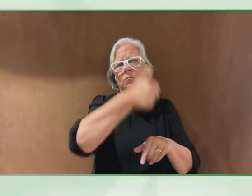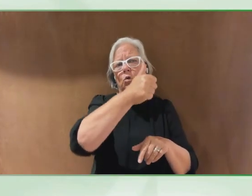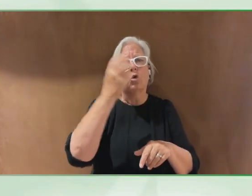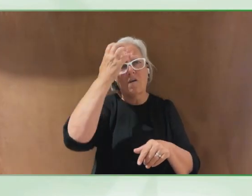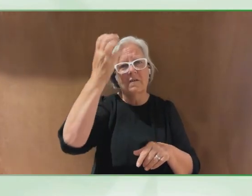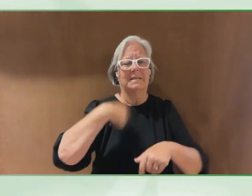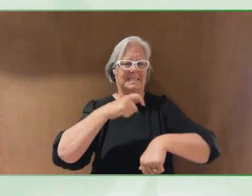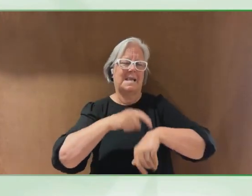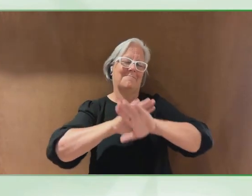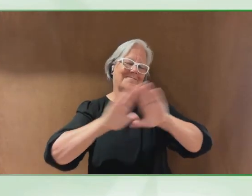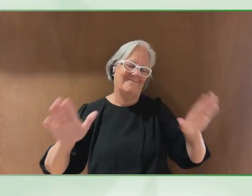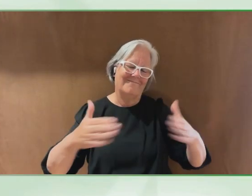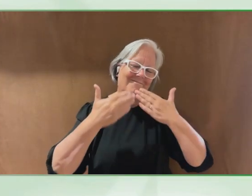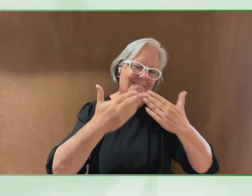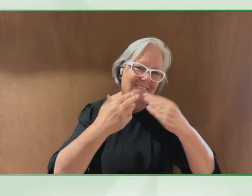listening.